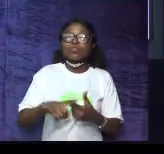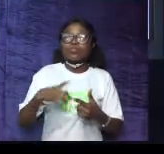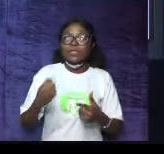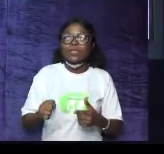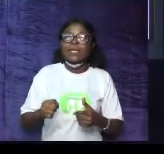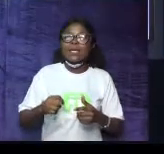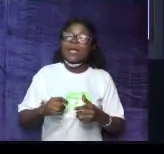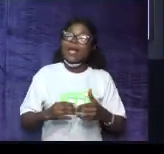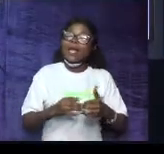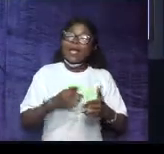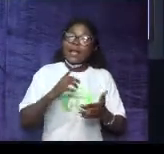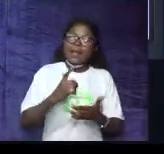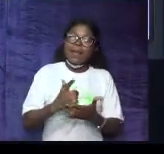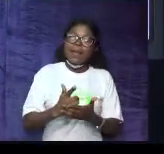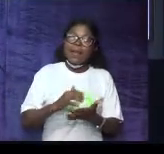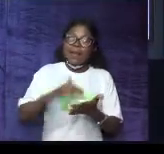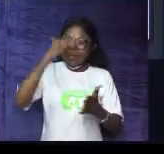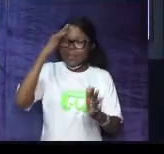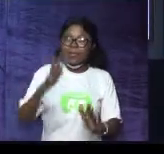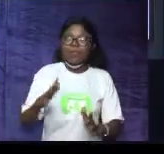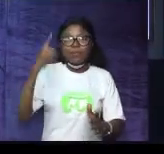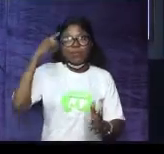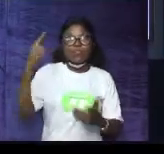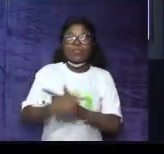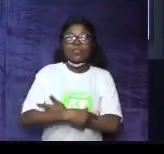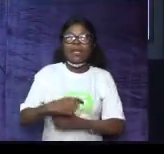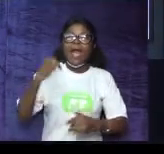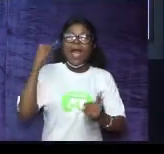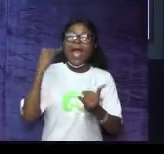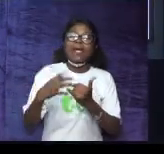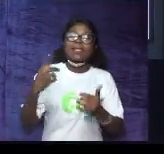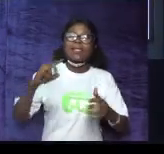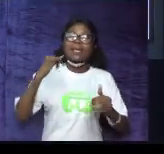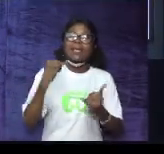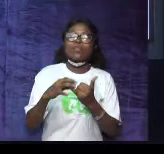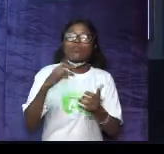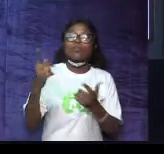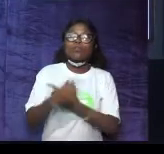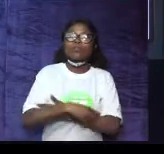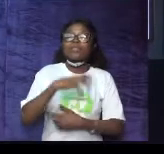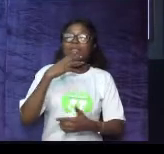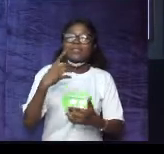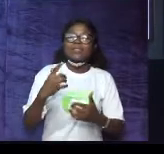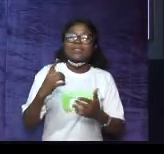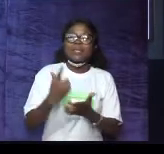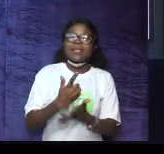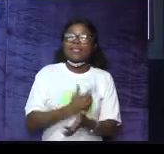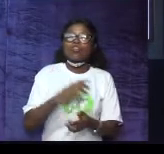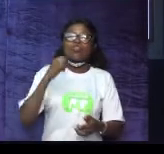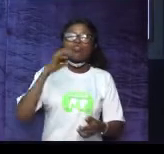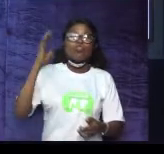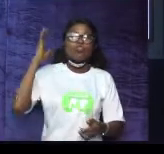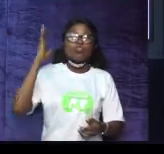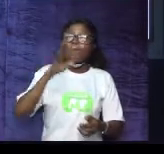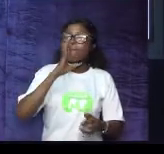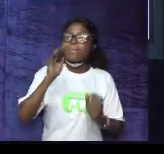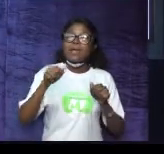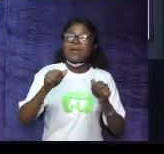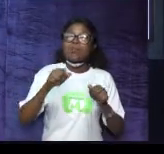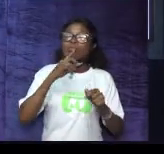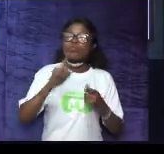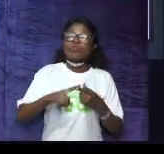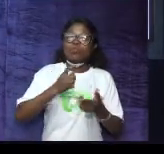to the learning objective for today's lesson. At the end of today's lesson, you should be able